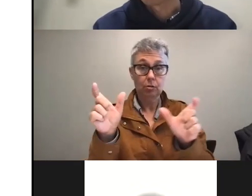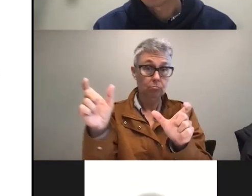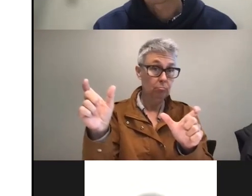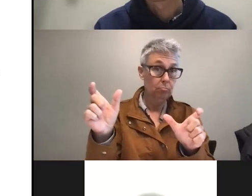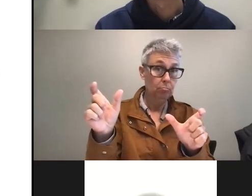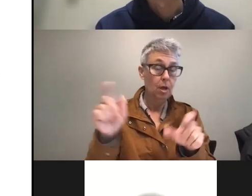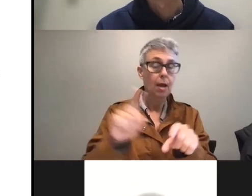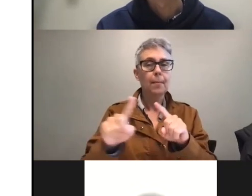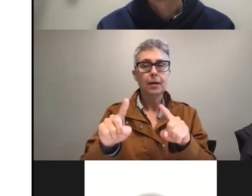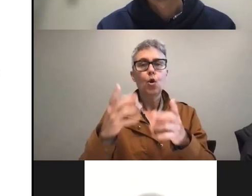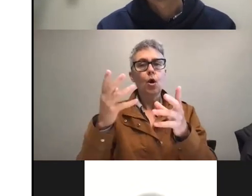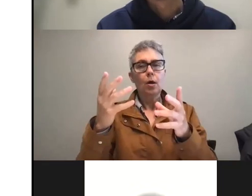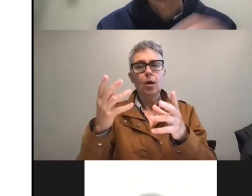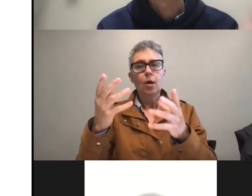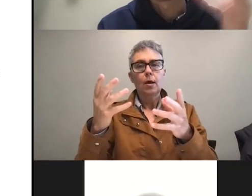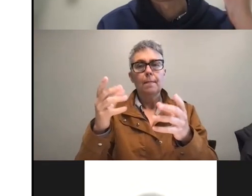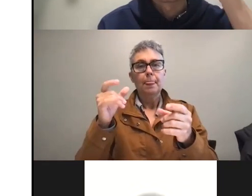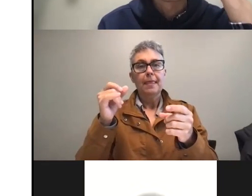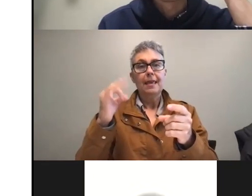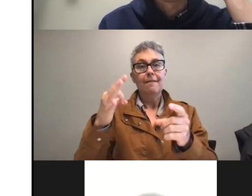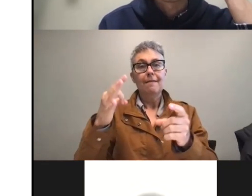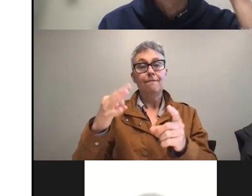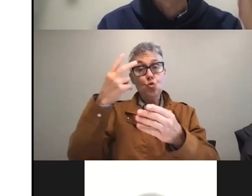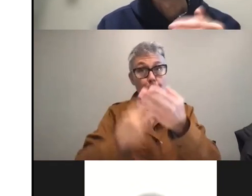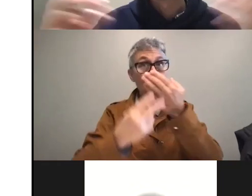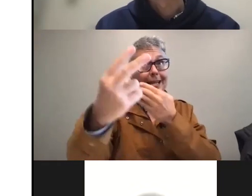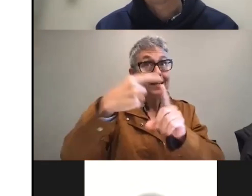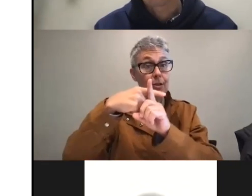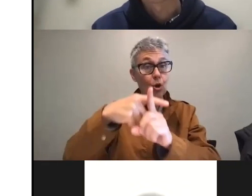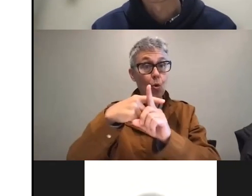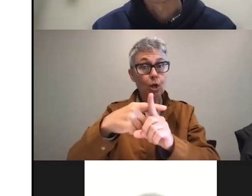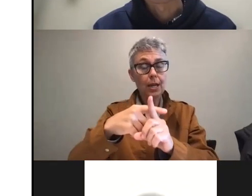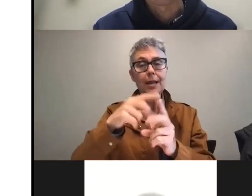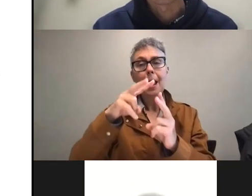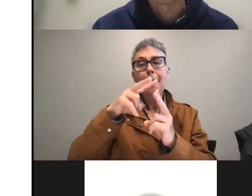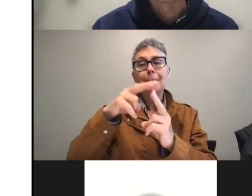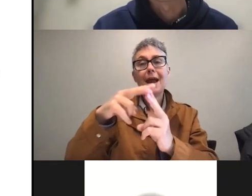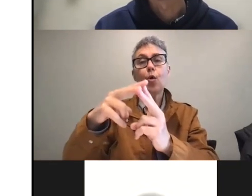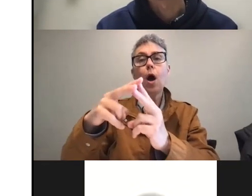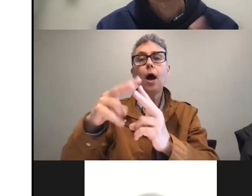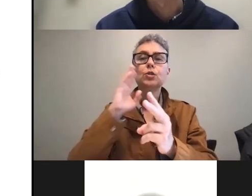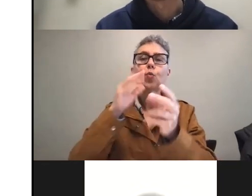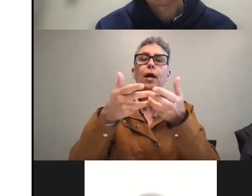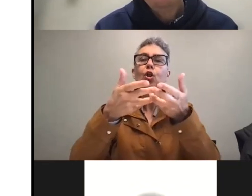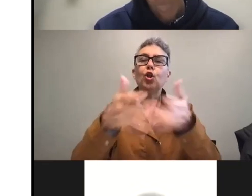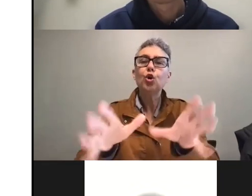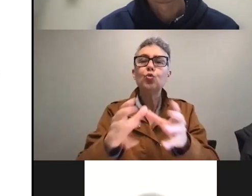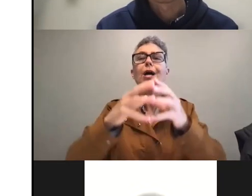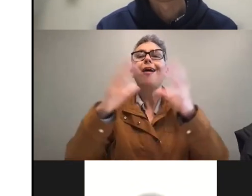the coordinate is because pairwise distance actually loses quite a bit of information, especially